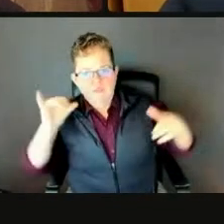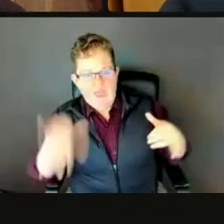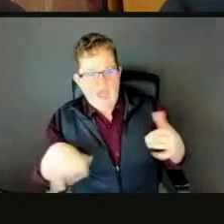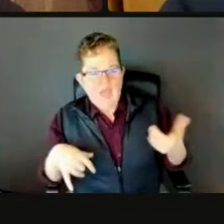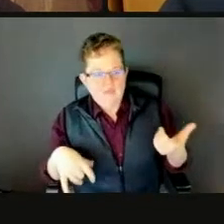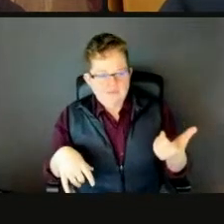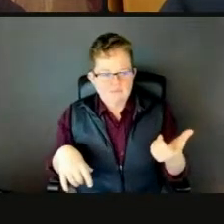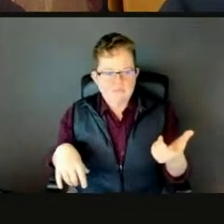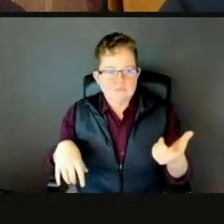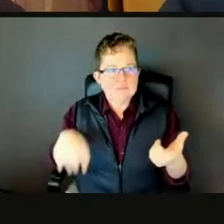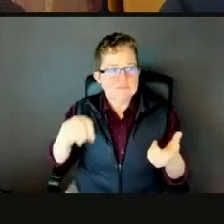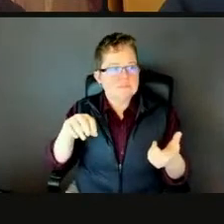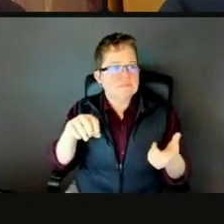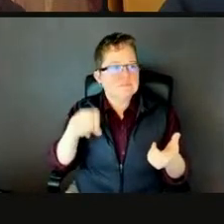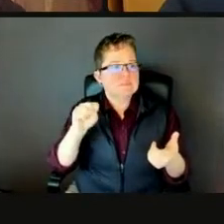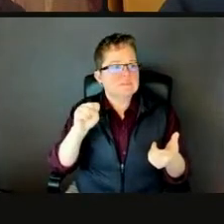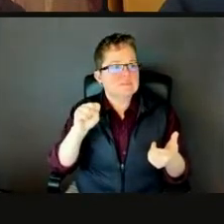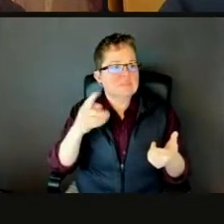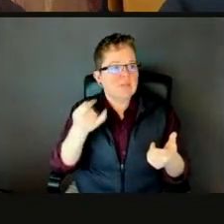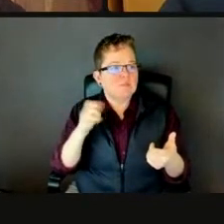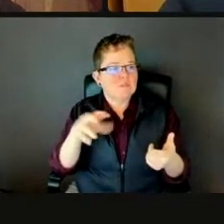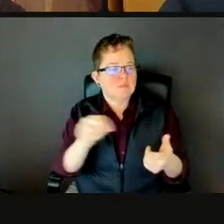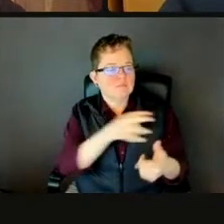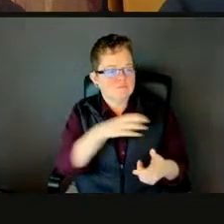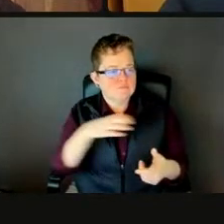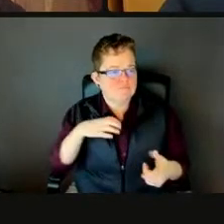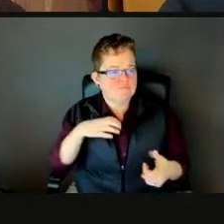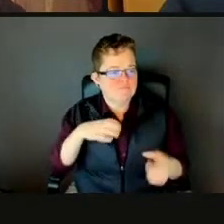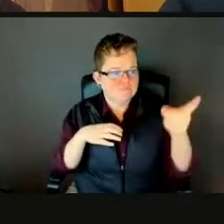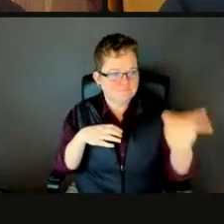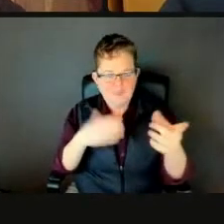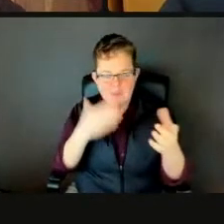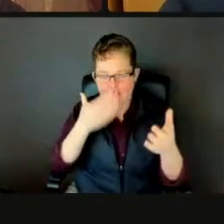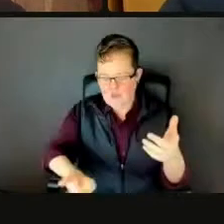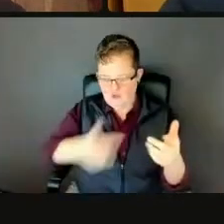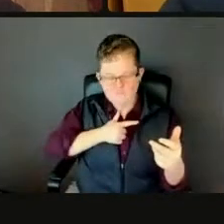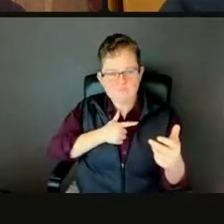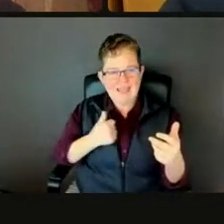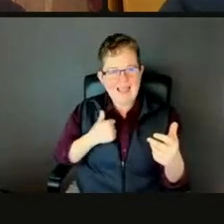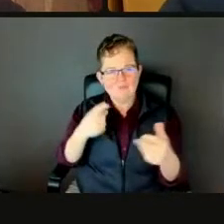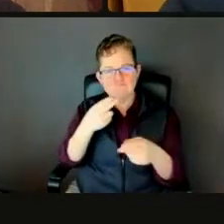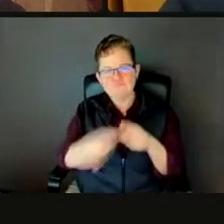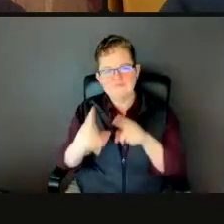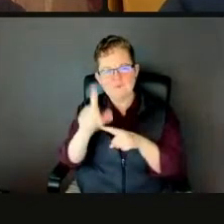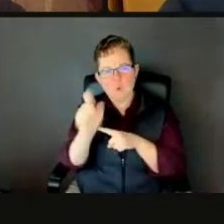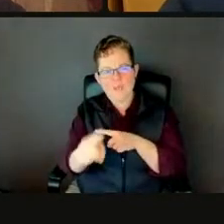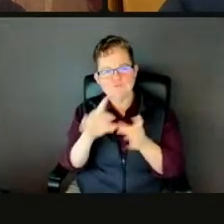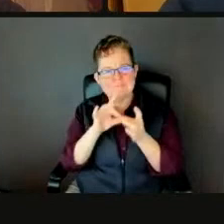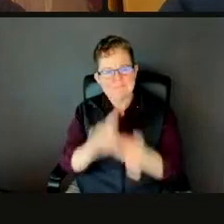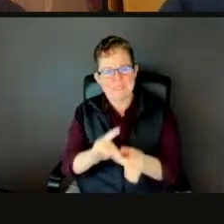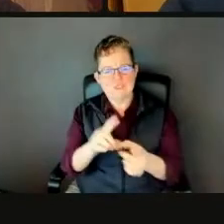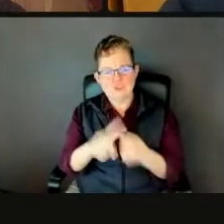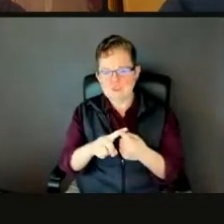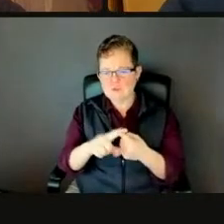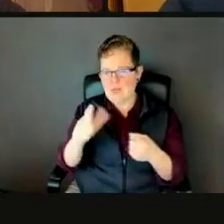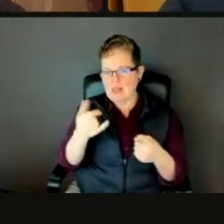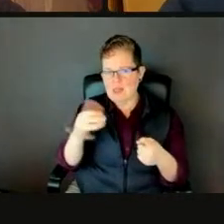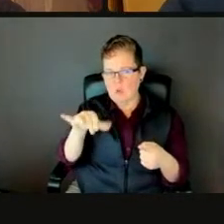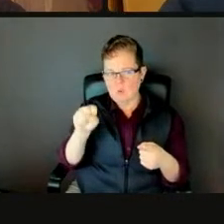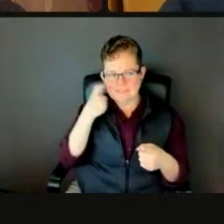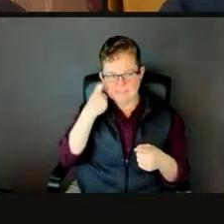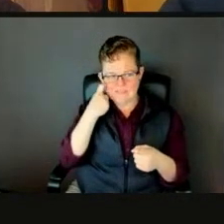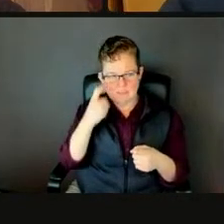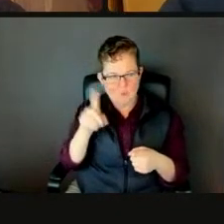Stapleton. Thank you, Councilor Hoy. This is Virginia Stapleton. I had a quick question in reference to Councilor Lewis's question